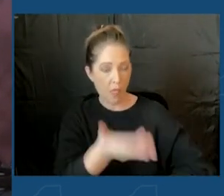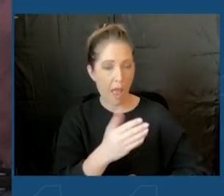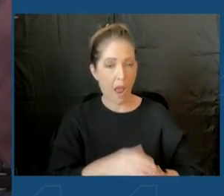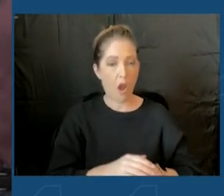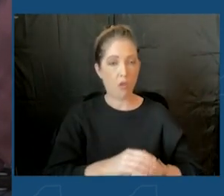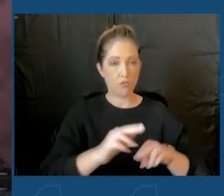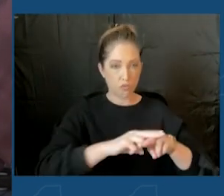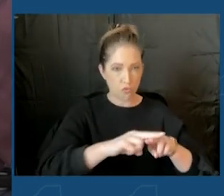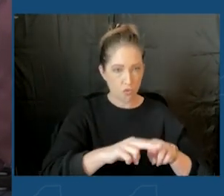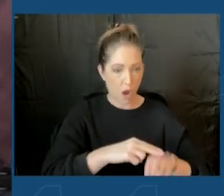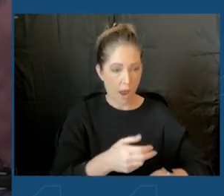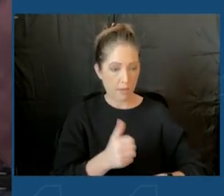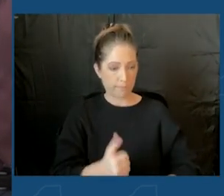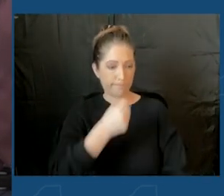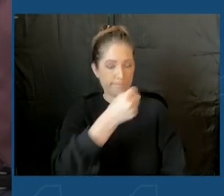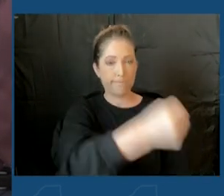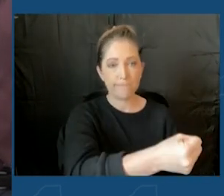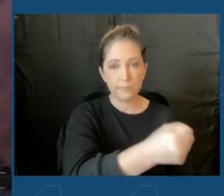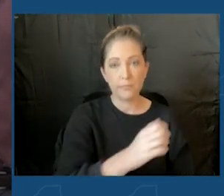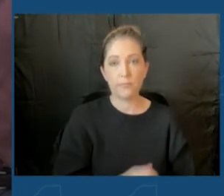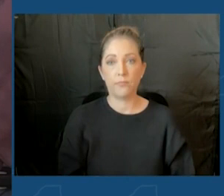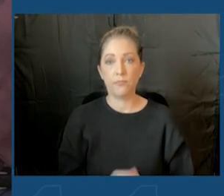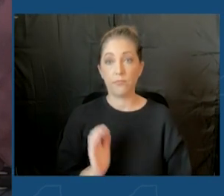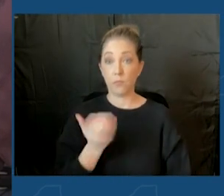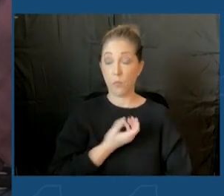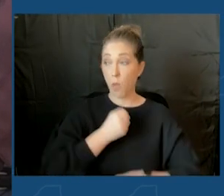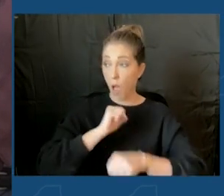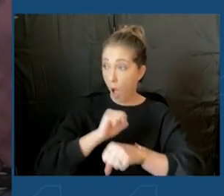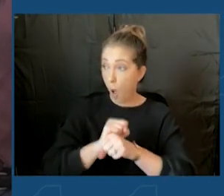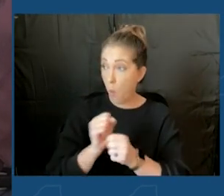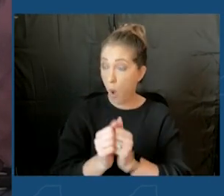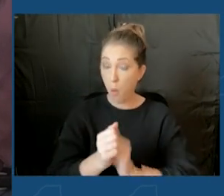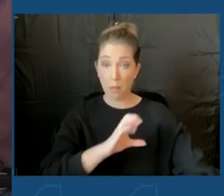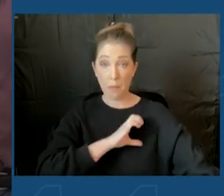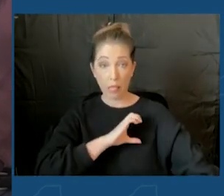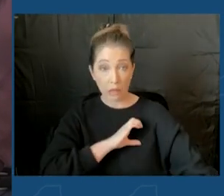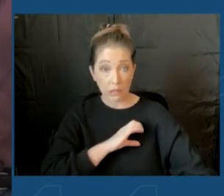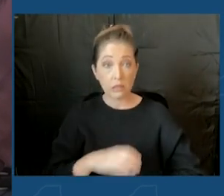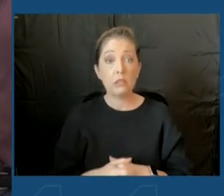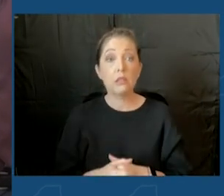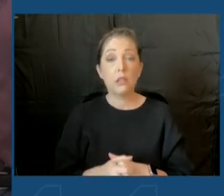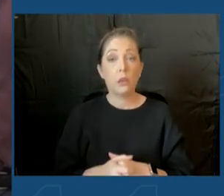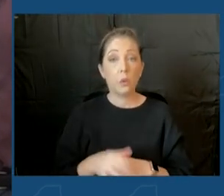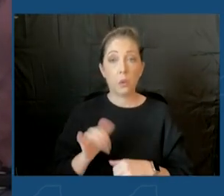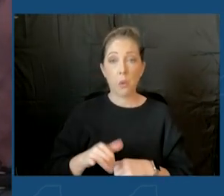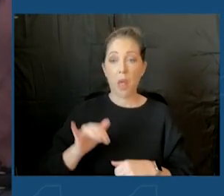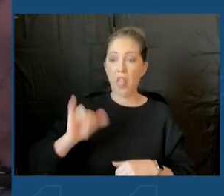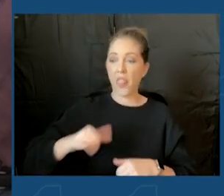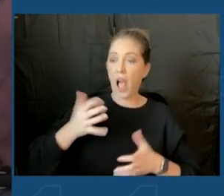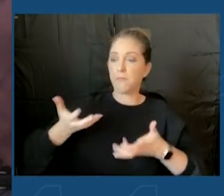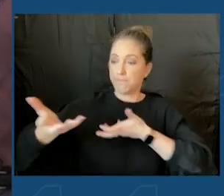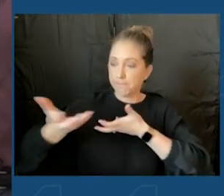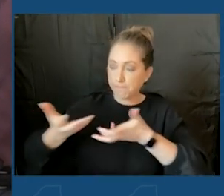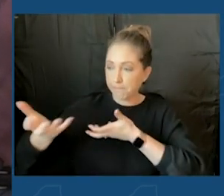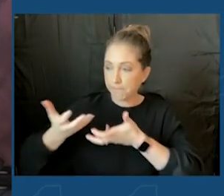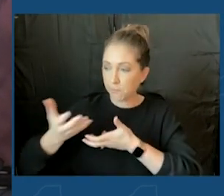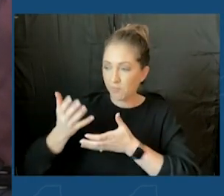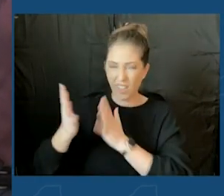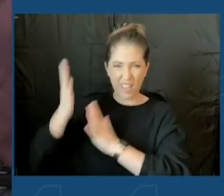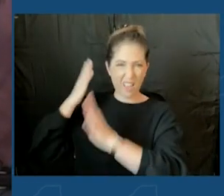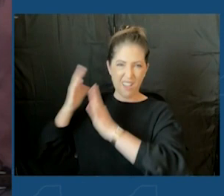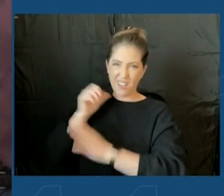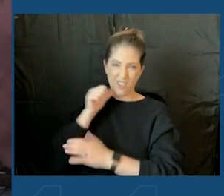work with our law enforcement, and the synergy that was not there in the past that I tell you is there today.